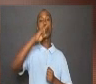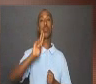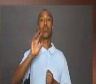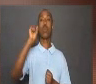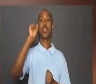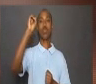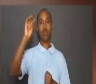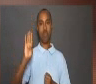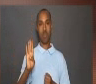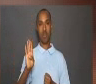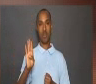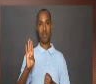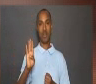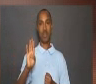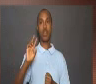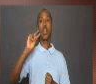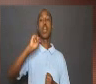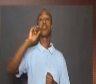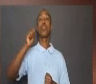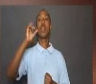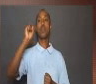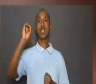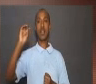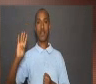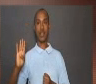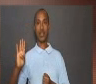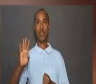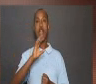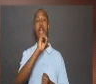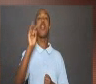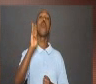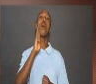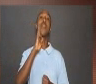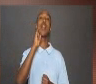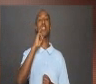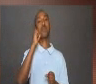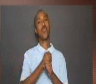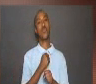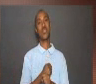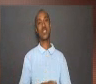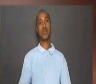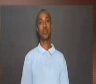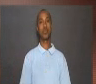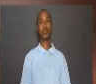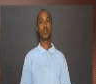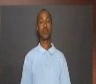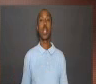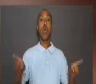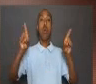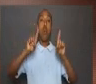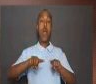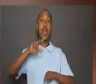sulfuric acid, sodium sulfate and water is produced.